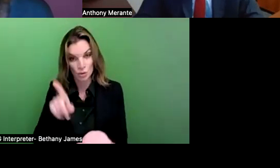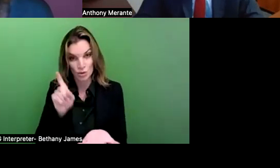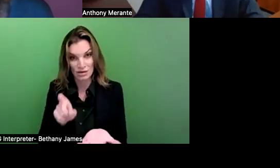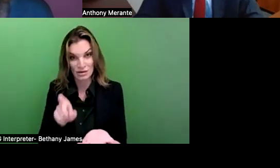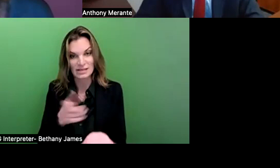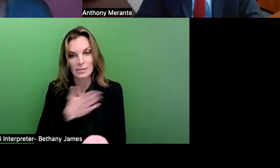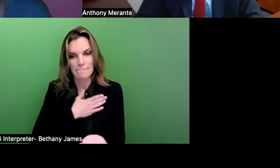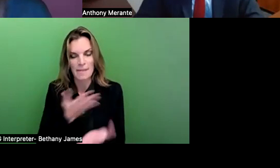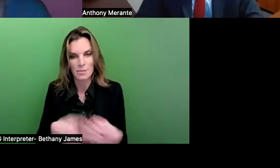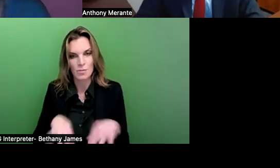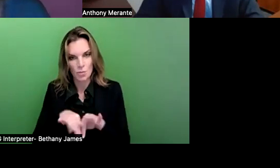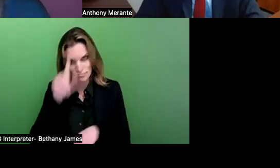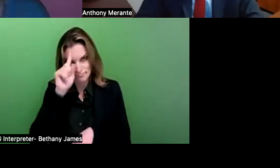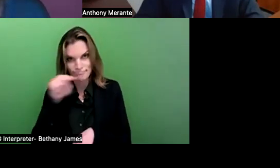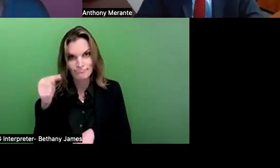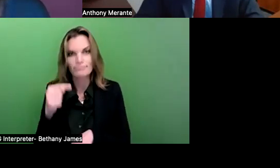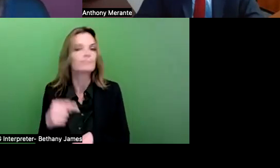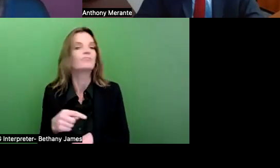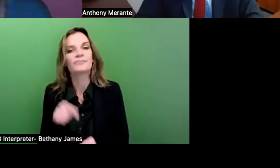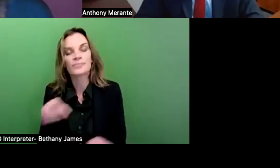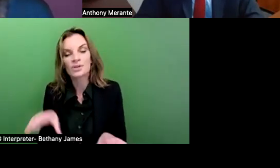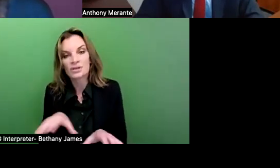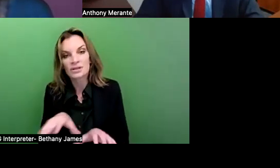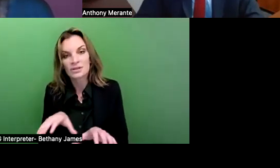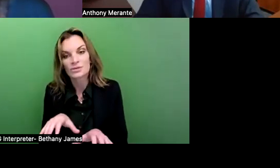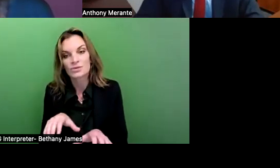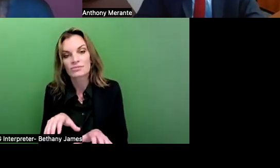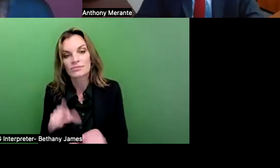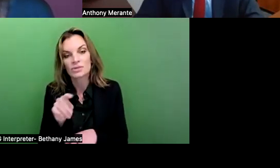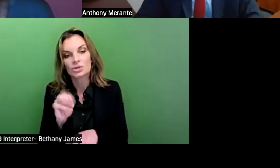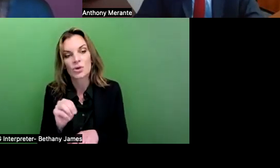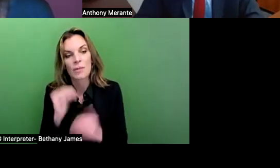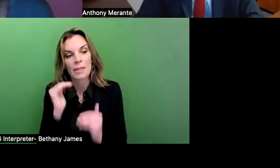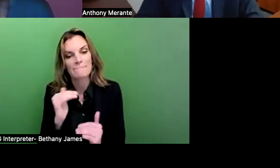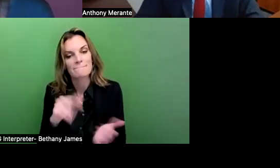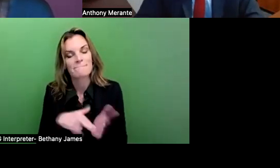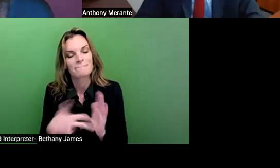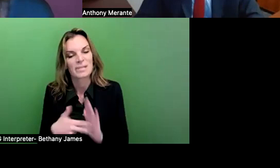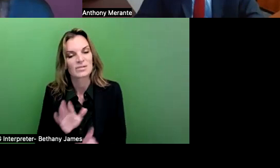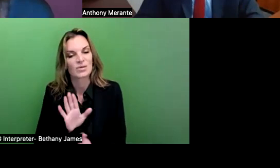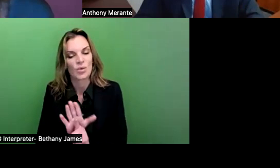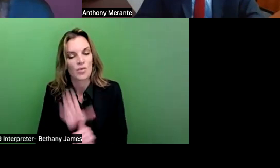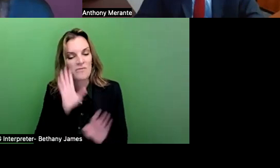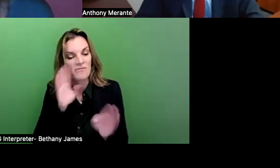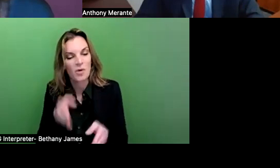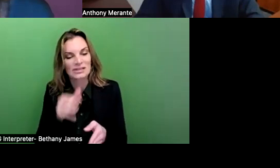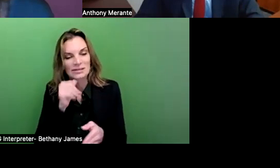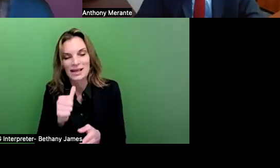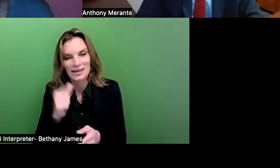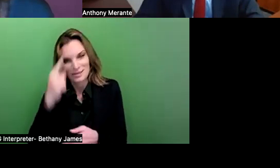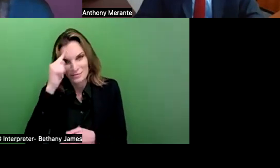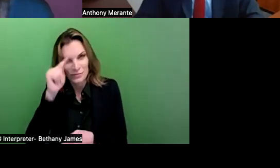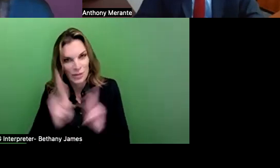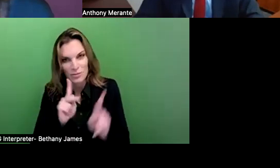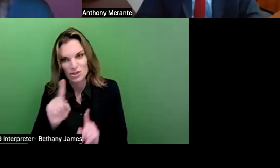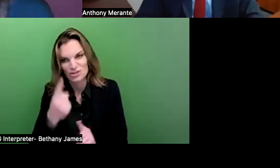my priority. Just doing what was done and changing term limits shows where the focus is. It's not on the people, it's on